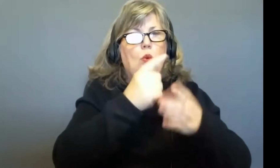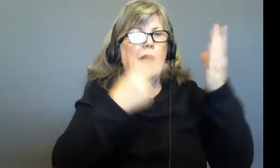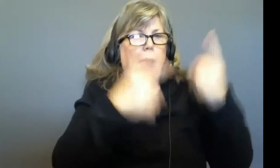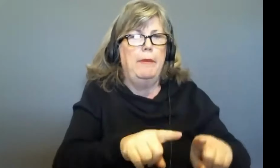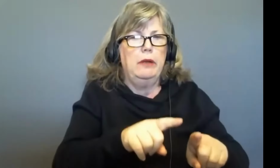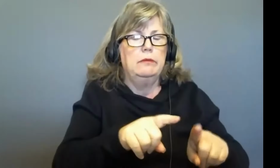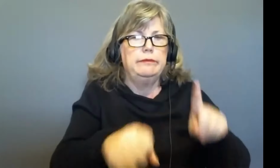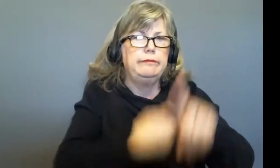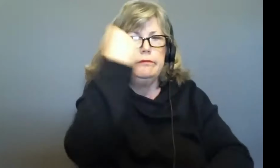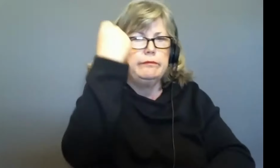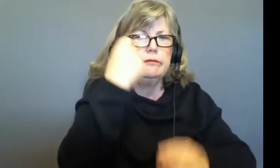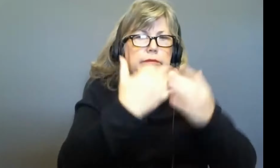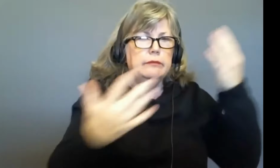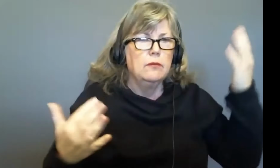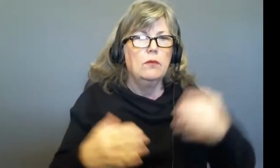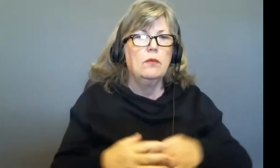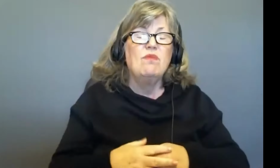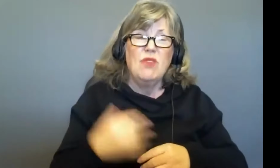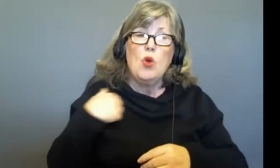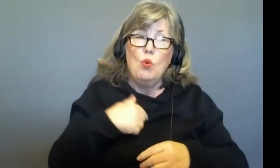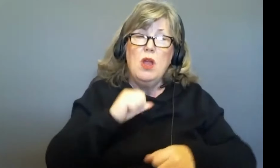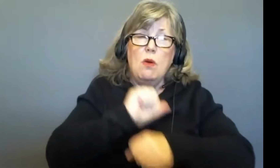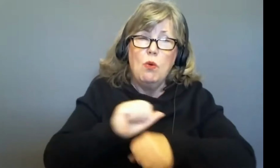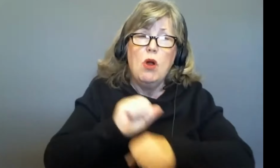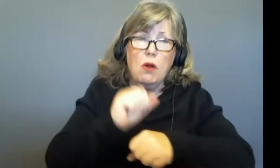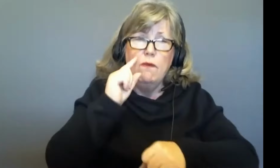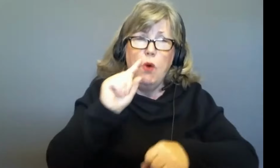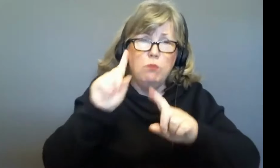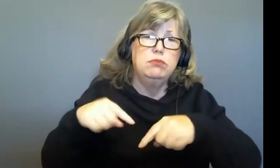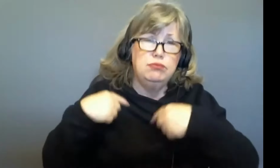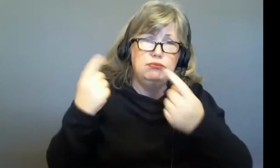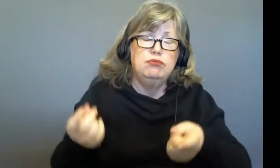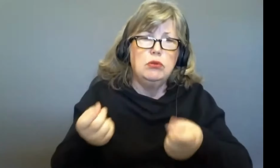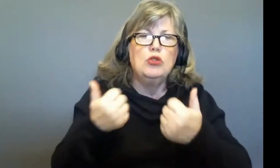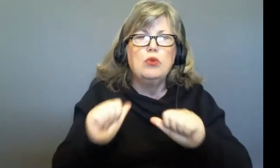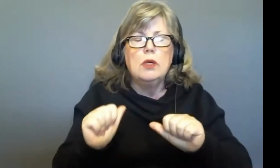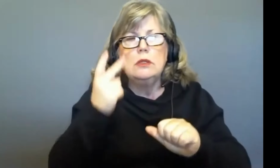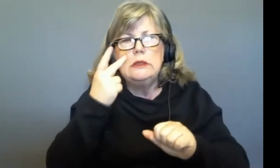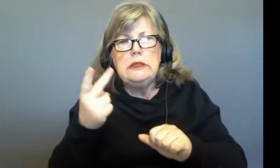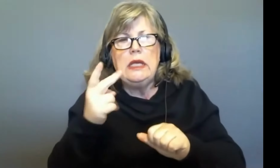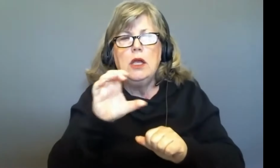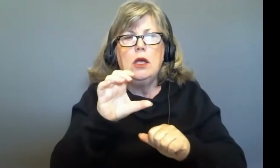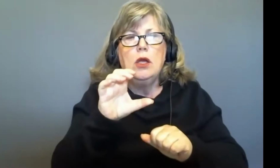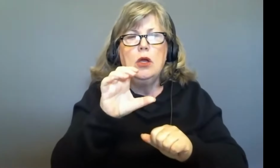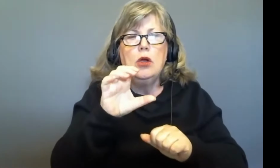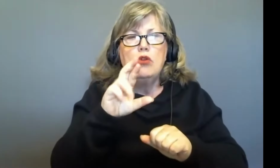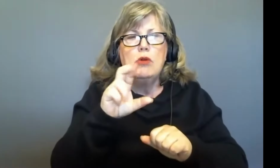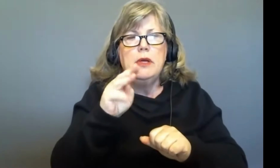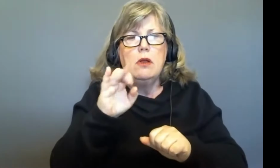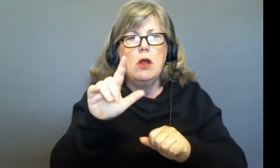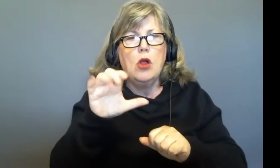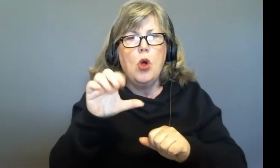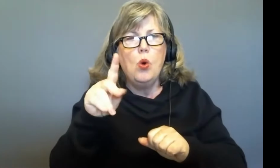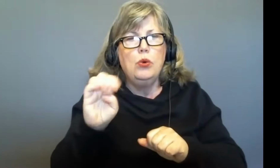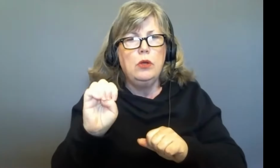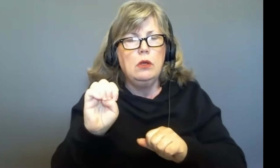We've been working for a while trying to see how we could actually improve the criminal code. And I'm quite happy